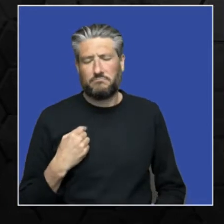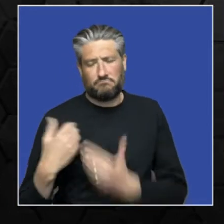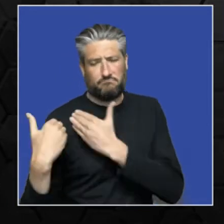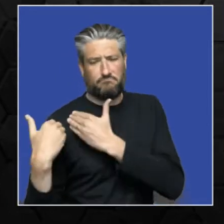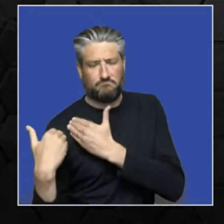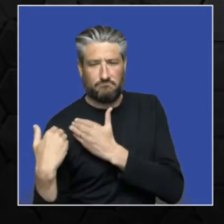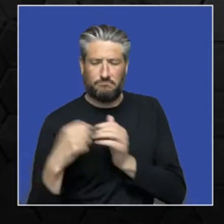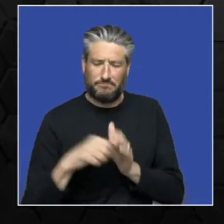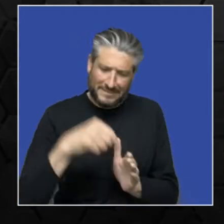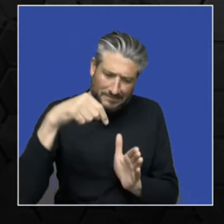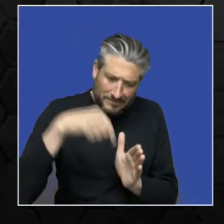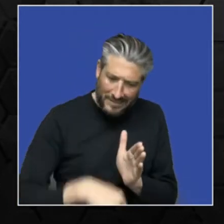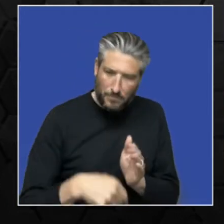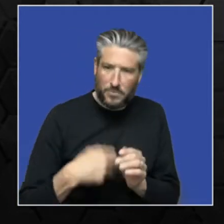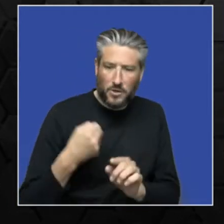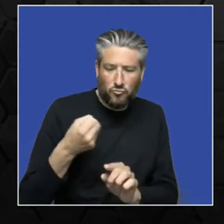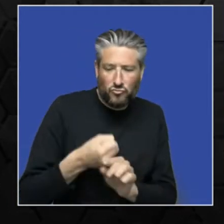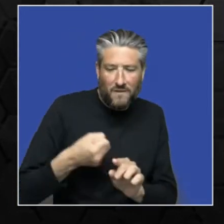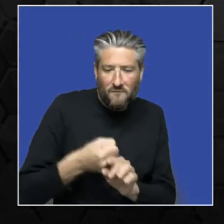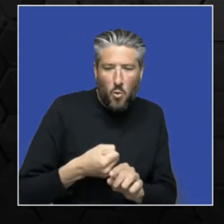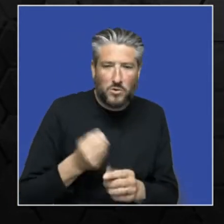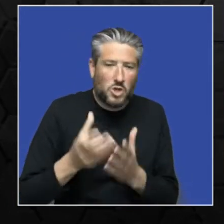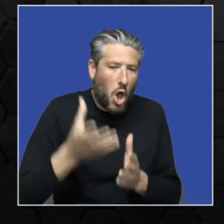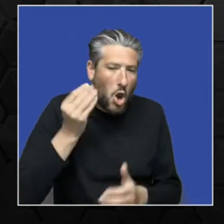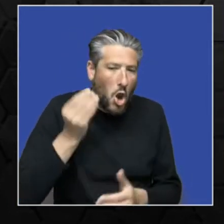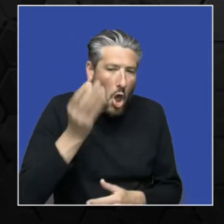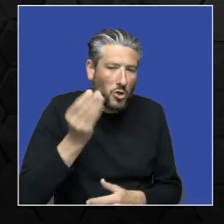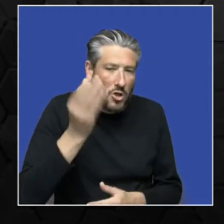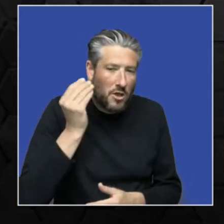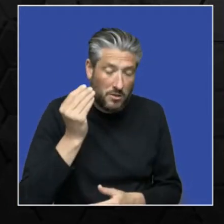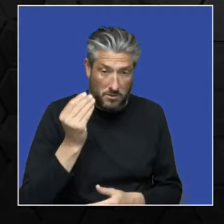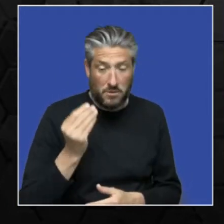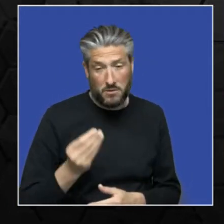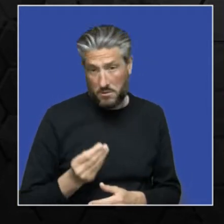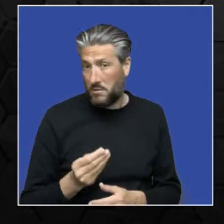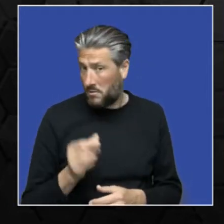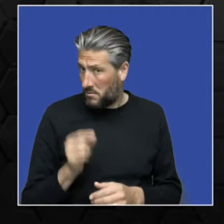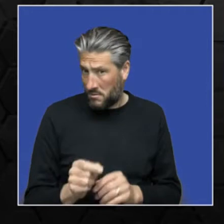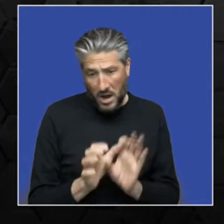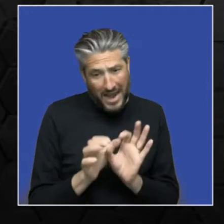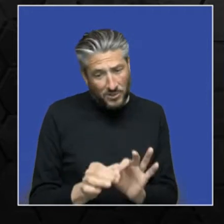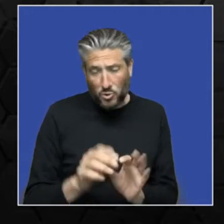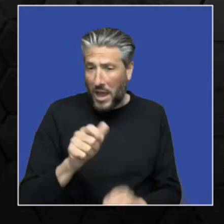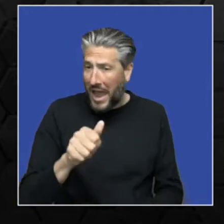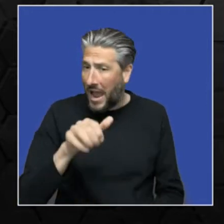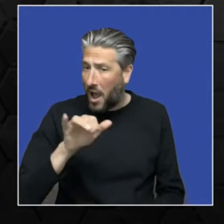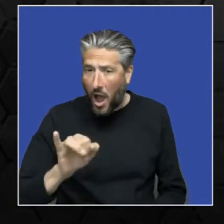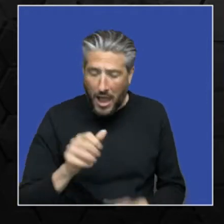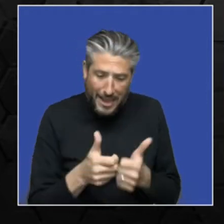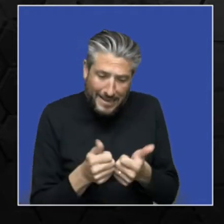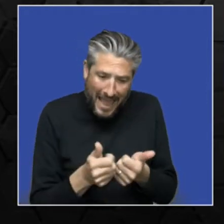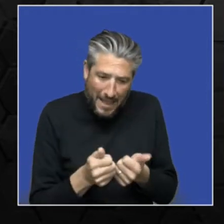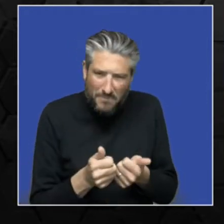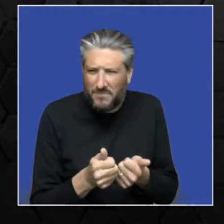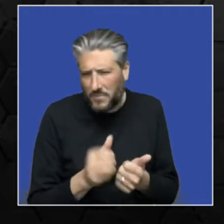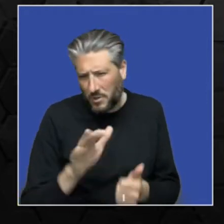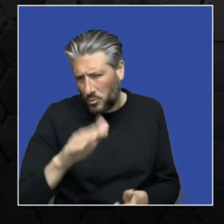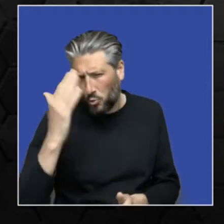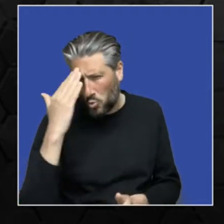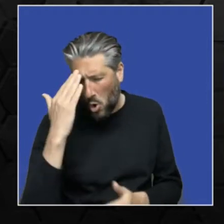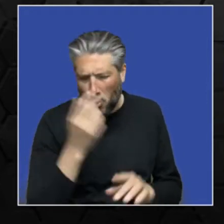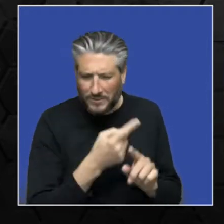common technique to use to build AIs in video games. So if you've ever played Super Smash Bros.